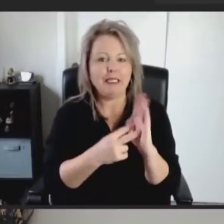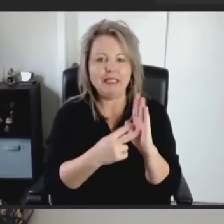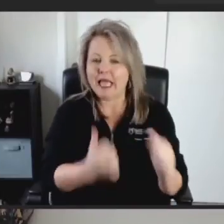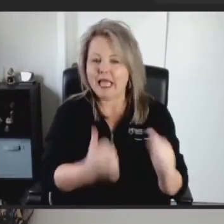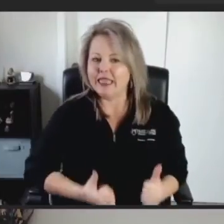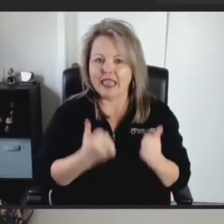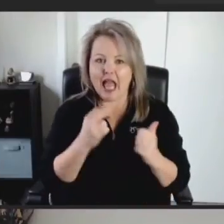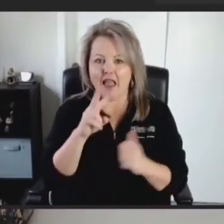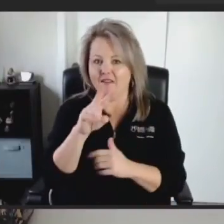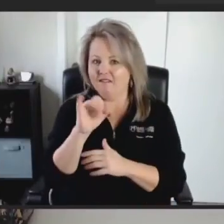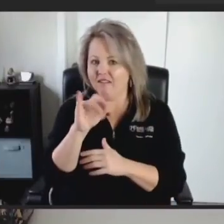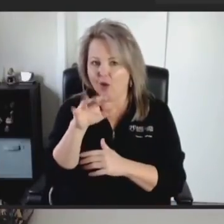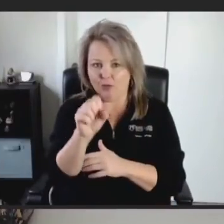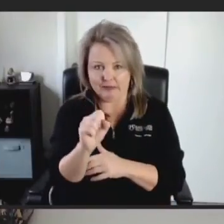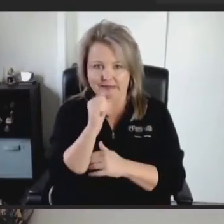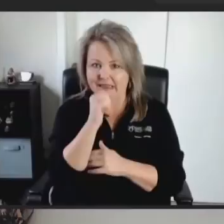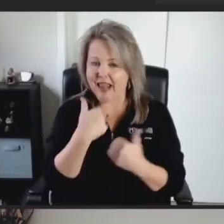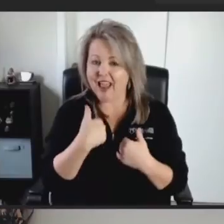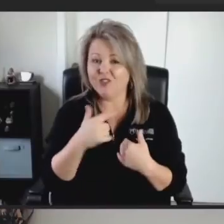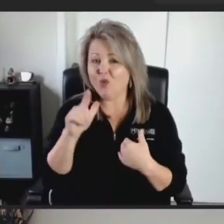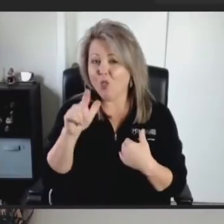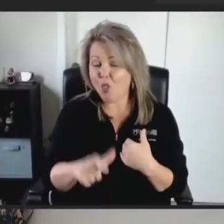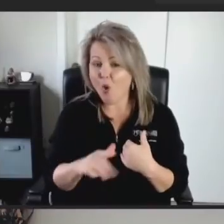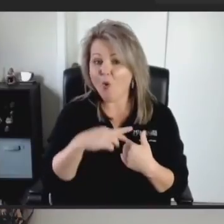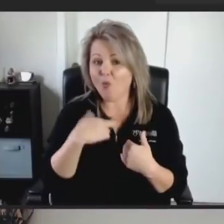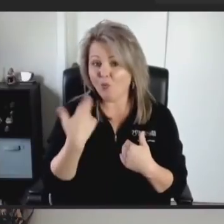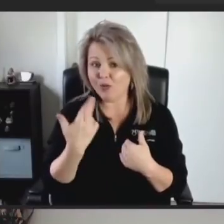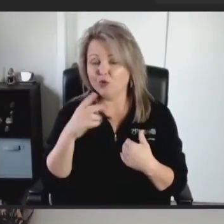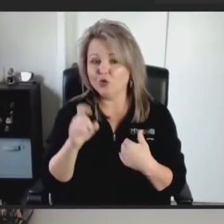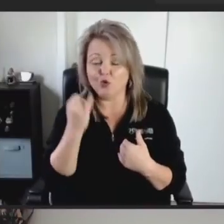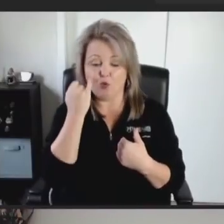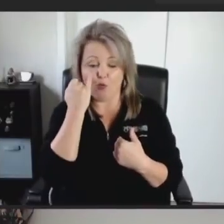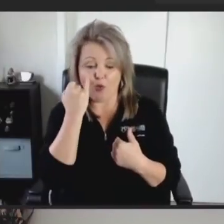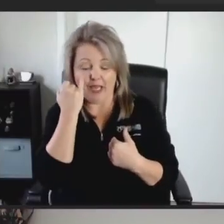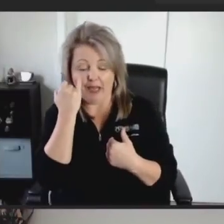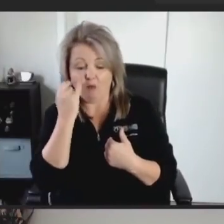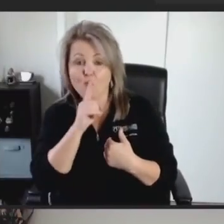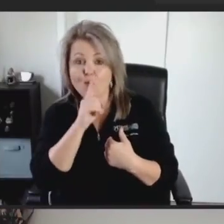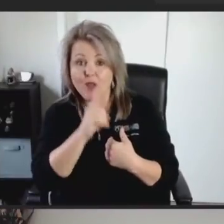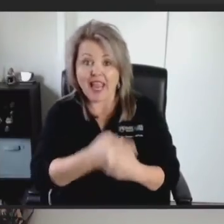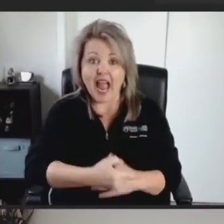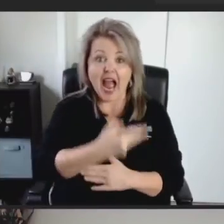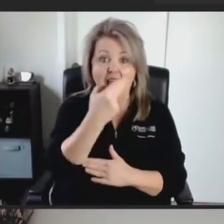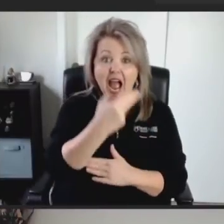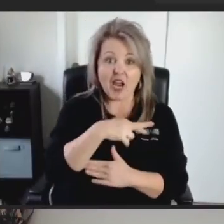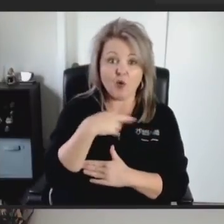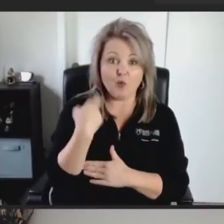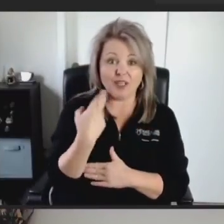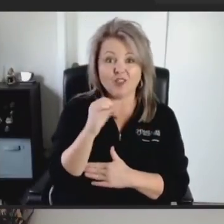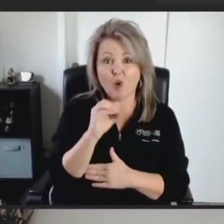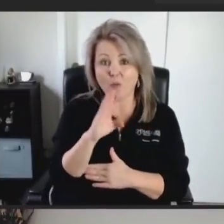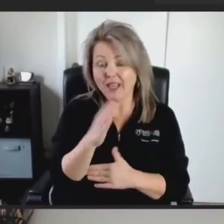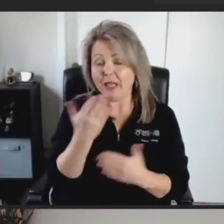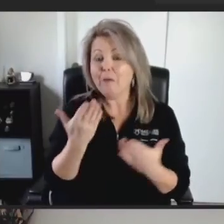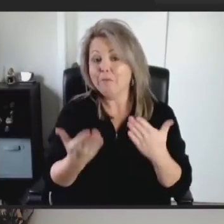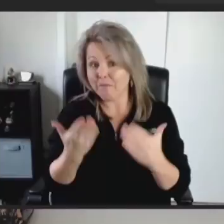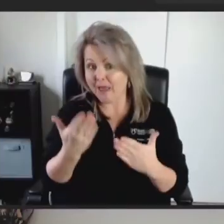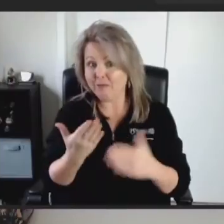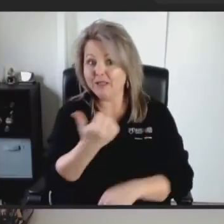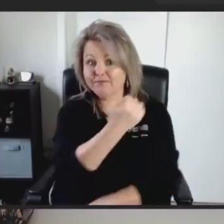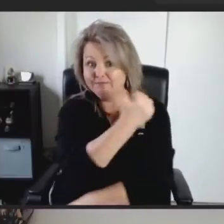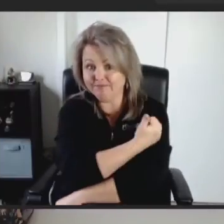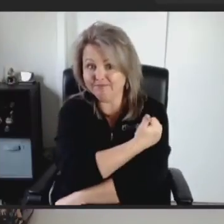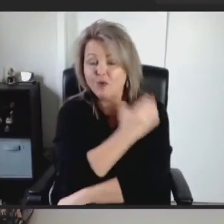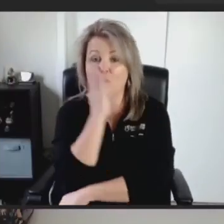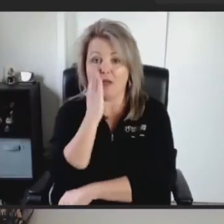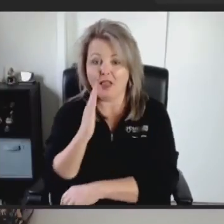very low risk. So if you're a really high risk OB patient, we may vaccinate them, but if low risk, we're